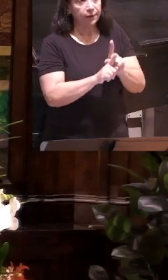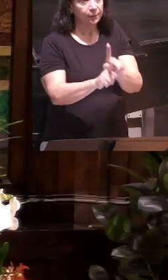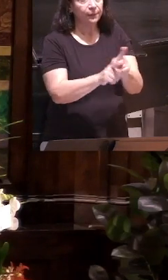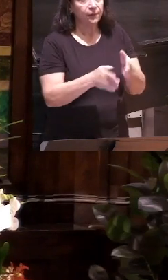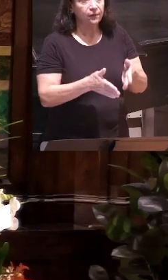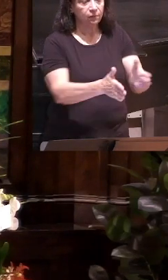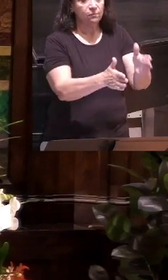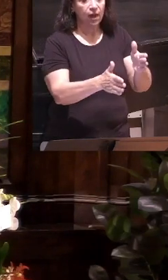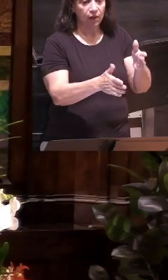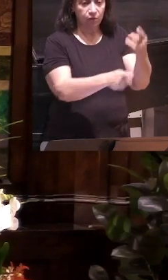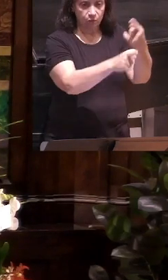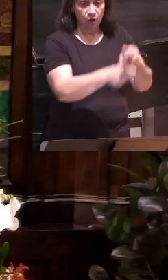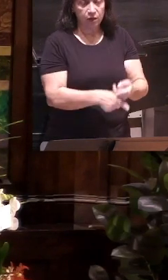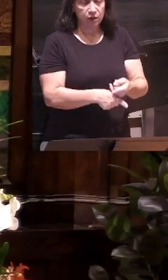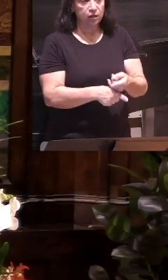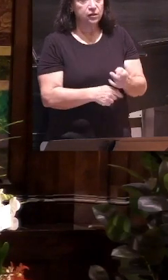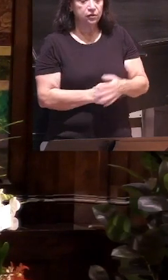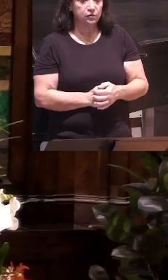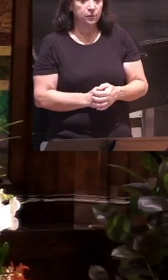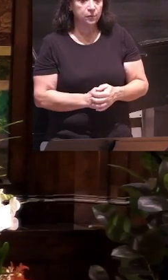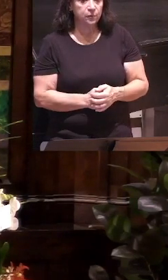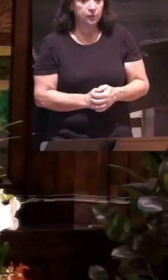paths of righteousness.